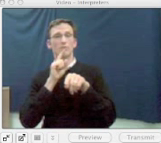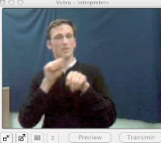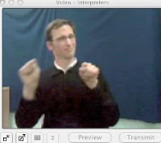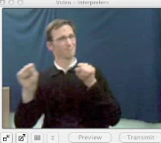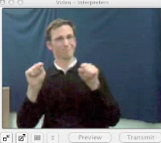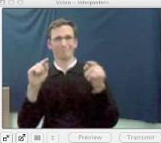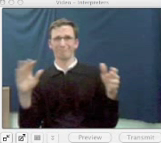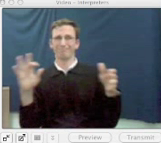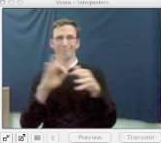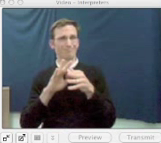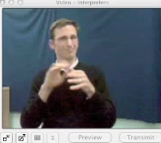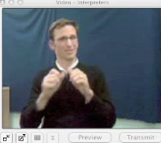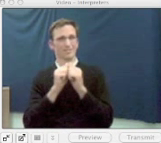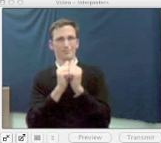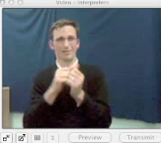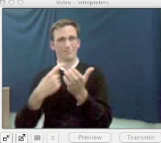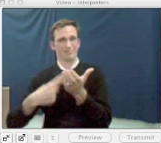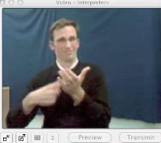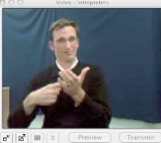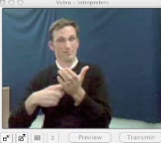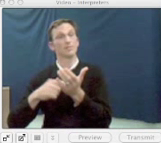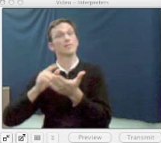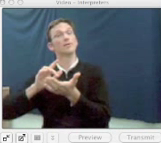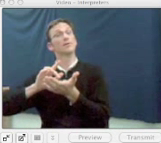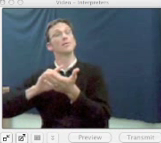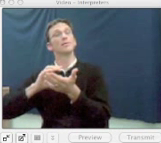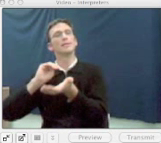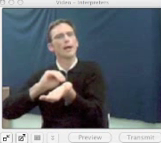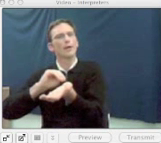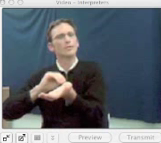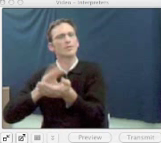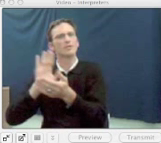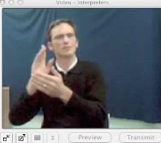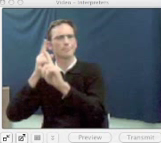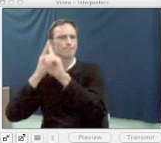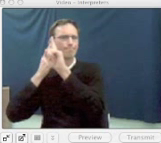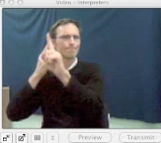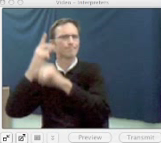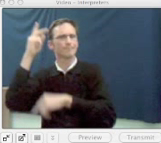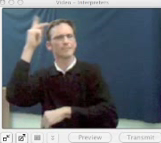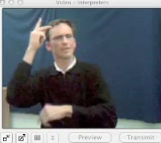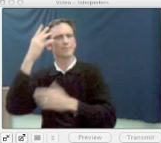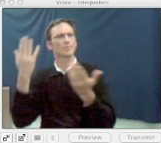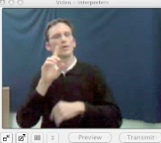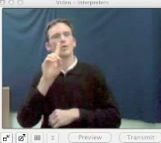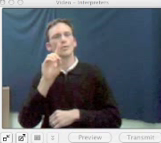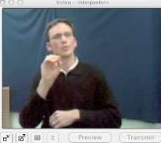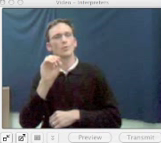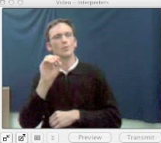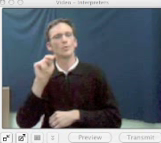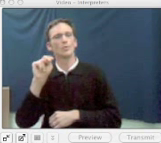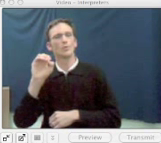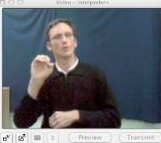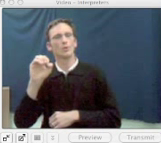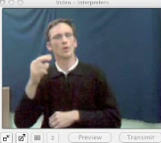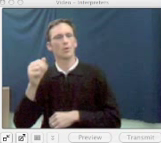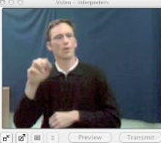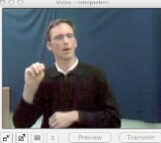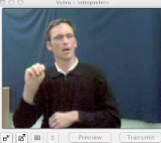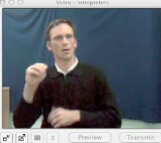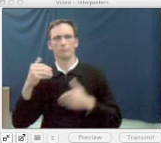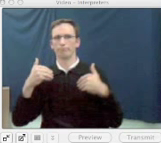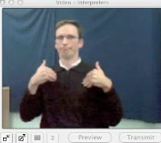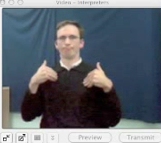The number one ethical tenet of medicine is do no harm. And in essence, that ethical tenet is a commentary